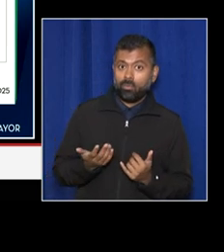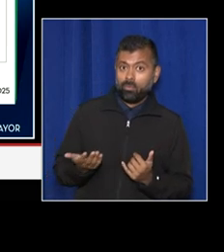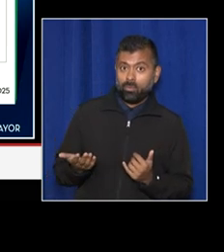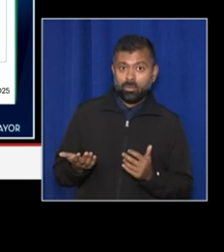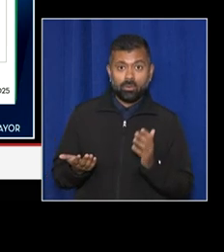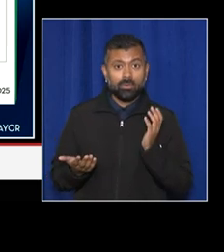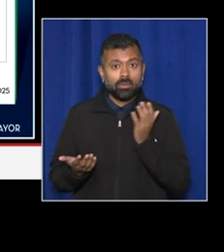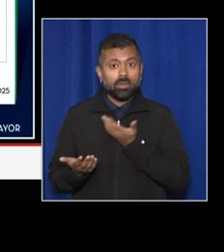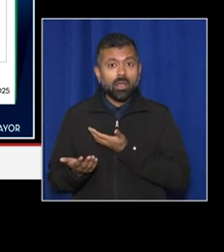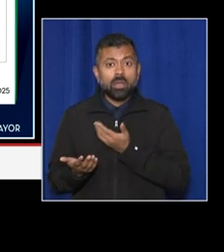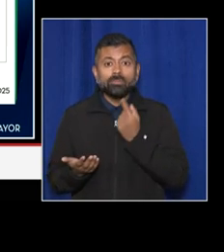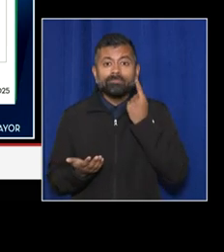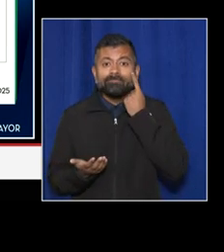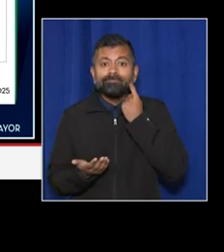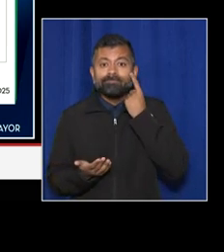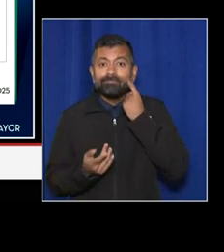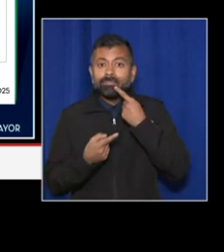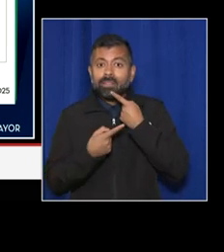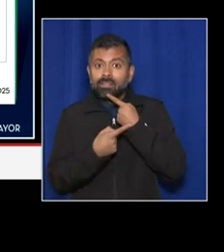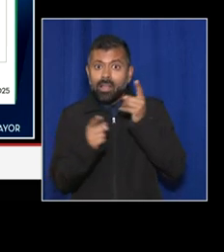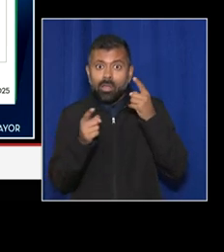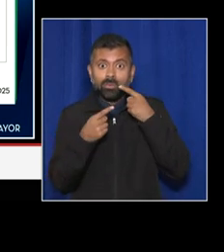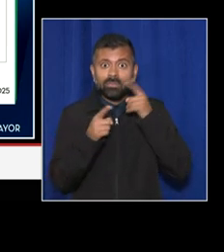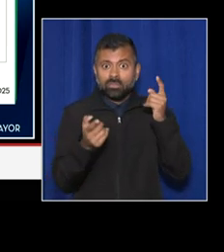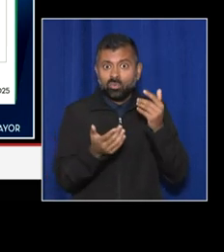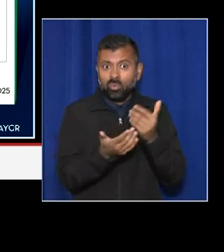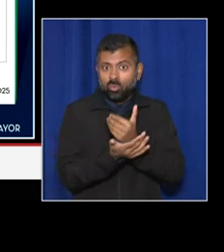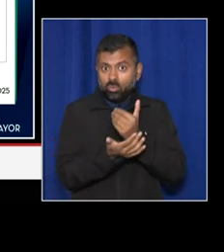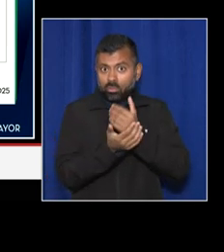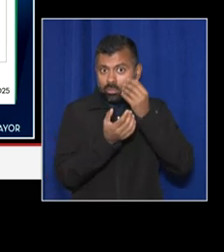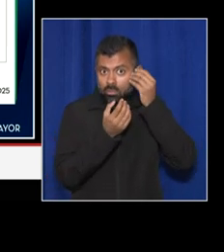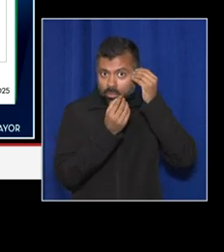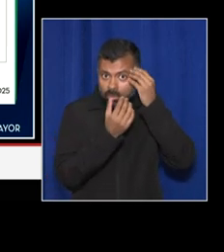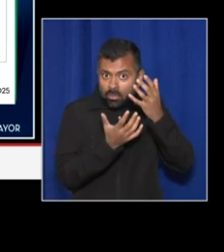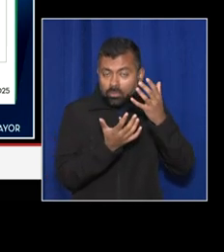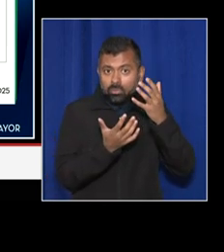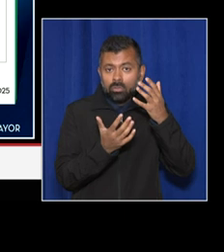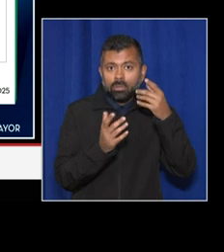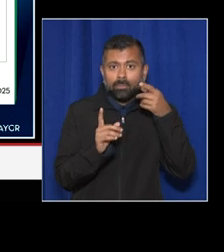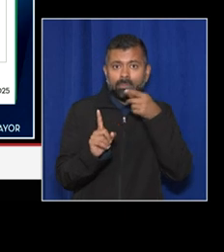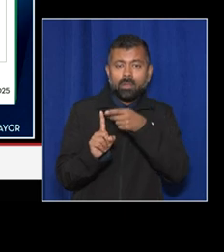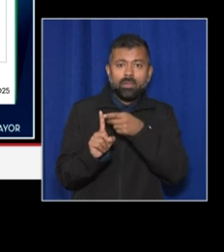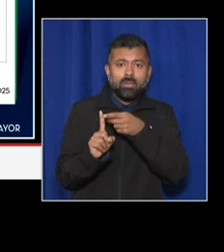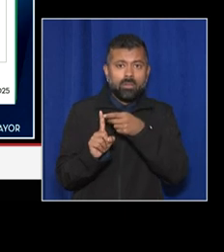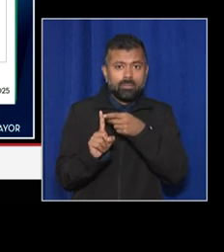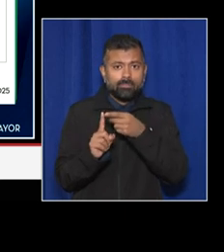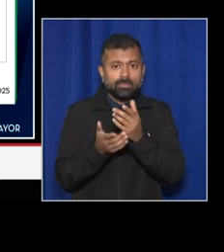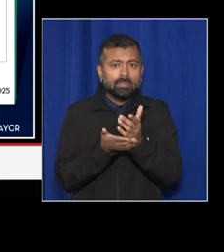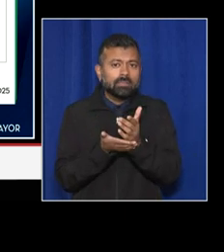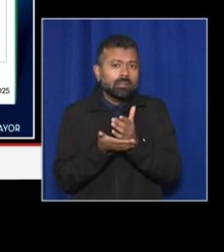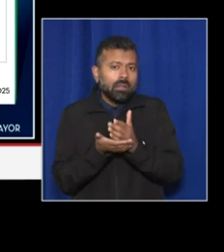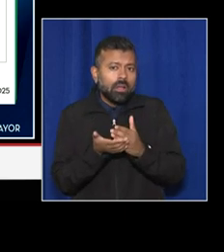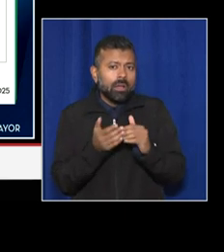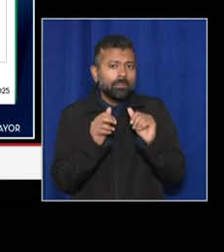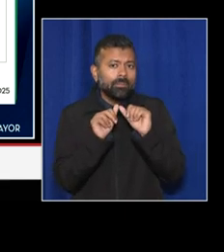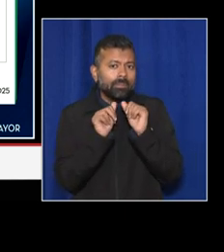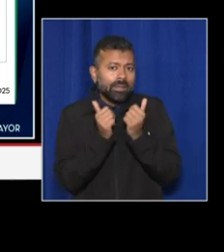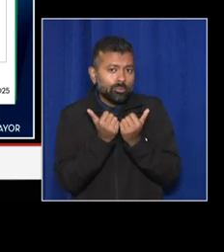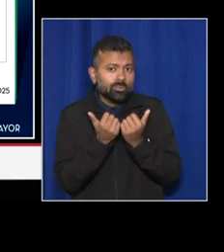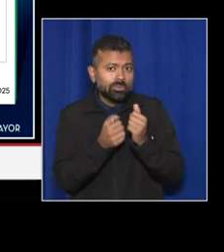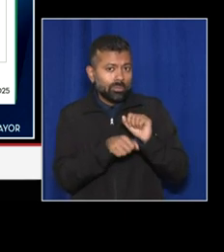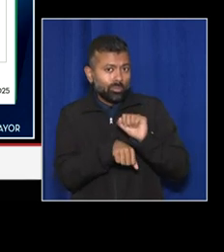recent announcements related to some agencies' work being